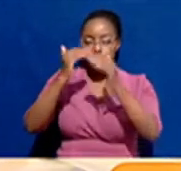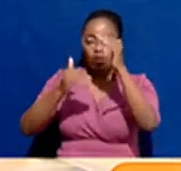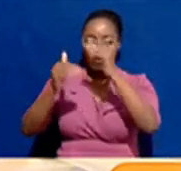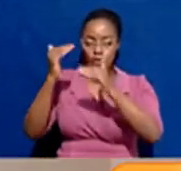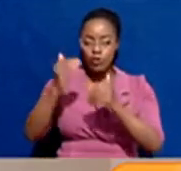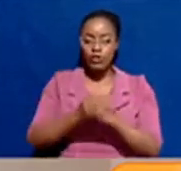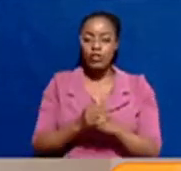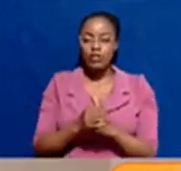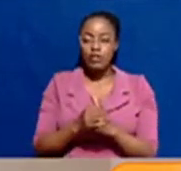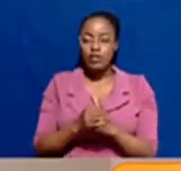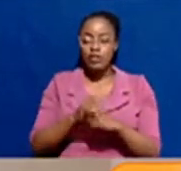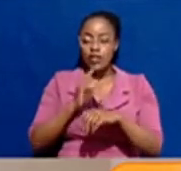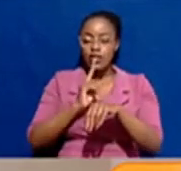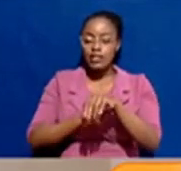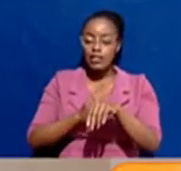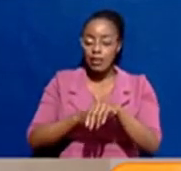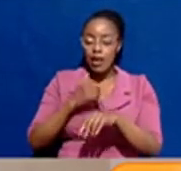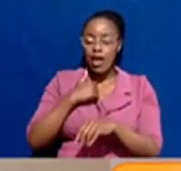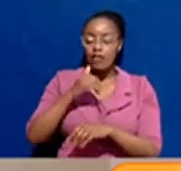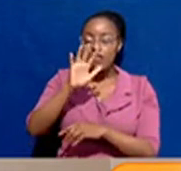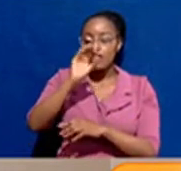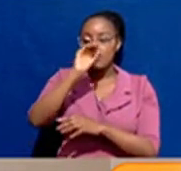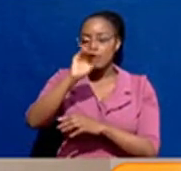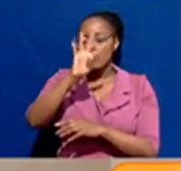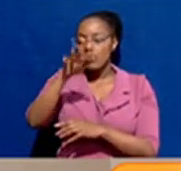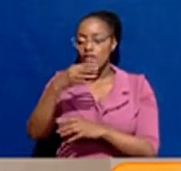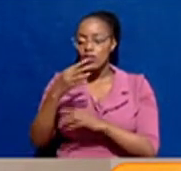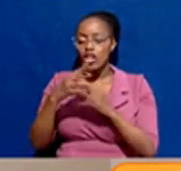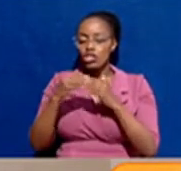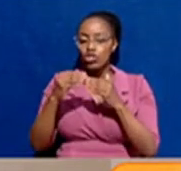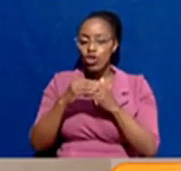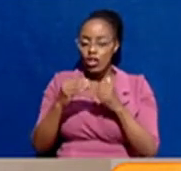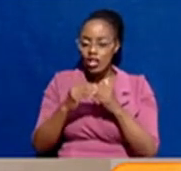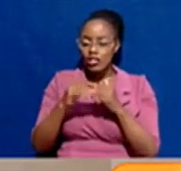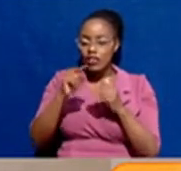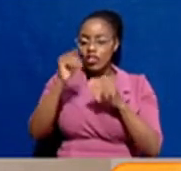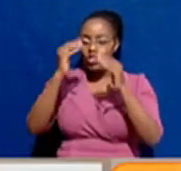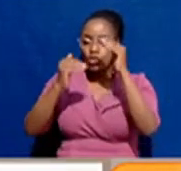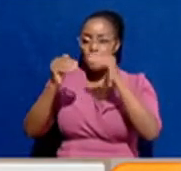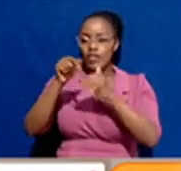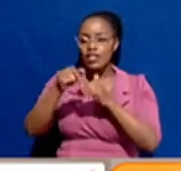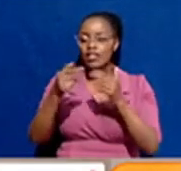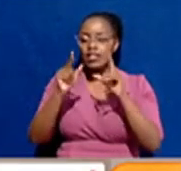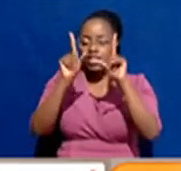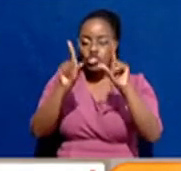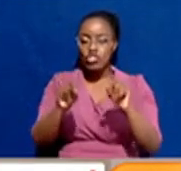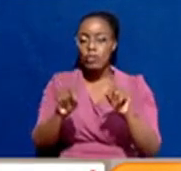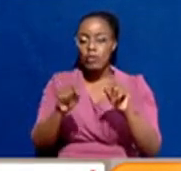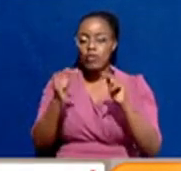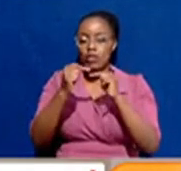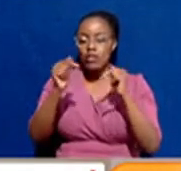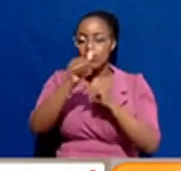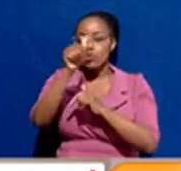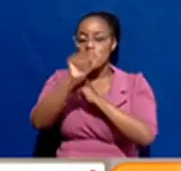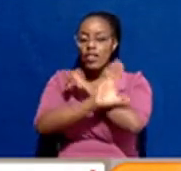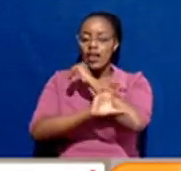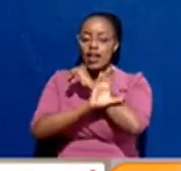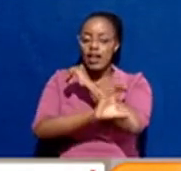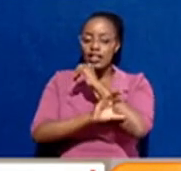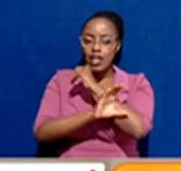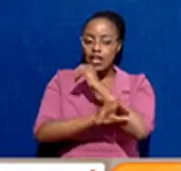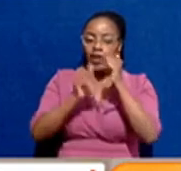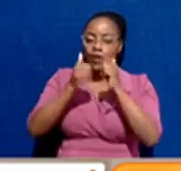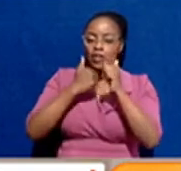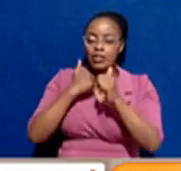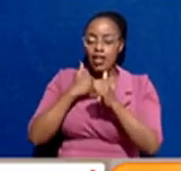universities. So you're paying less than $5,000, $4,000 sometimes for these universities. This is very affordable as opposed to other countries where even the